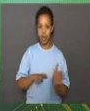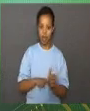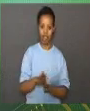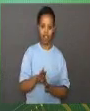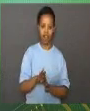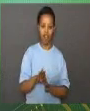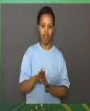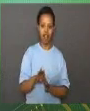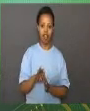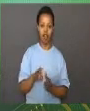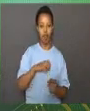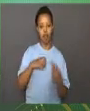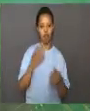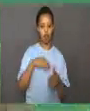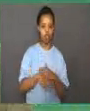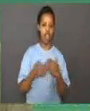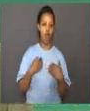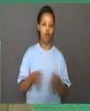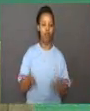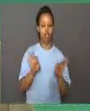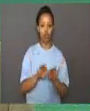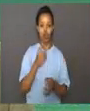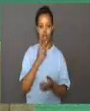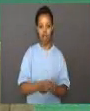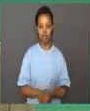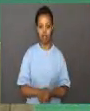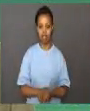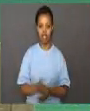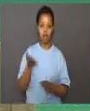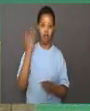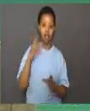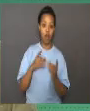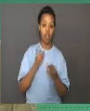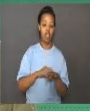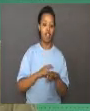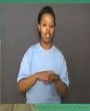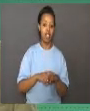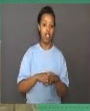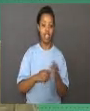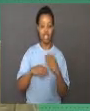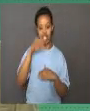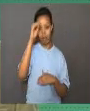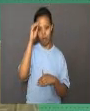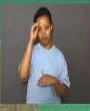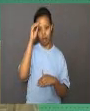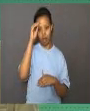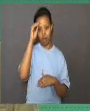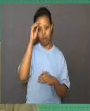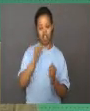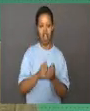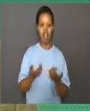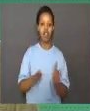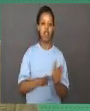bacteria in the ecosystem. In our last lesson, we learned how to